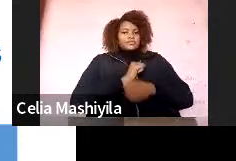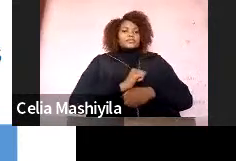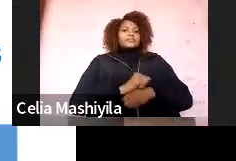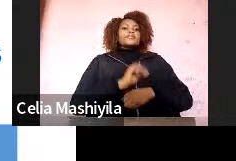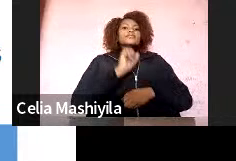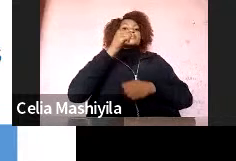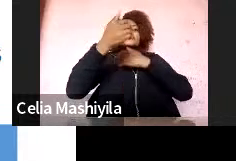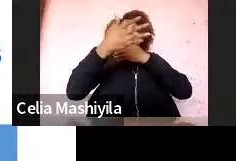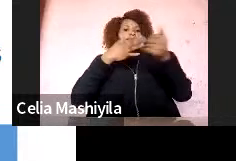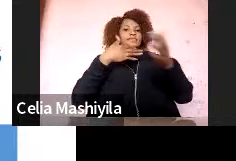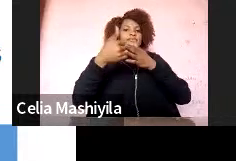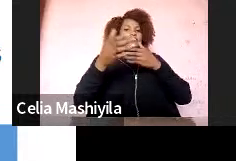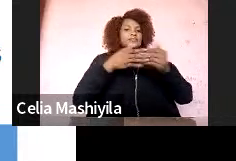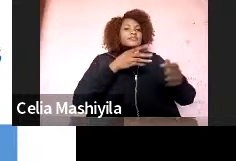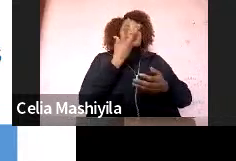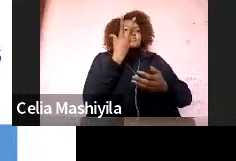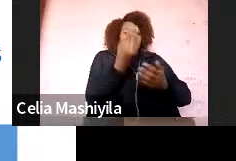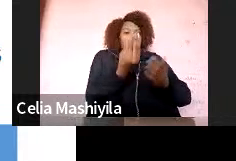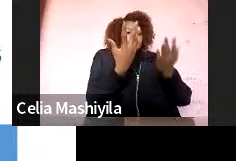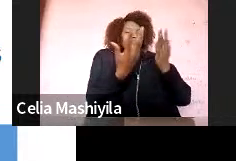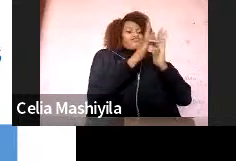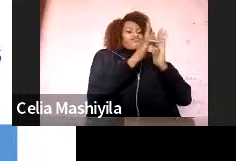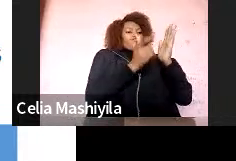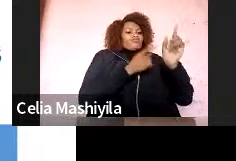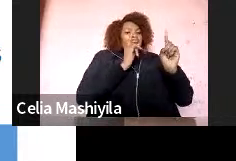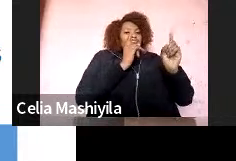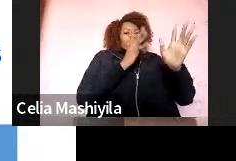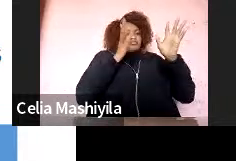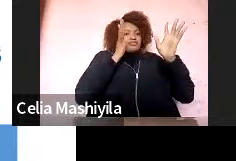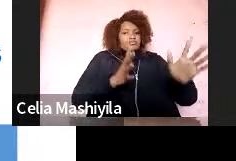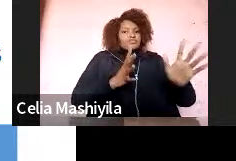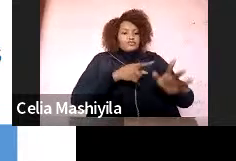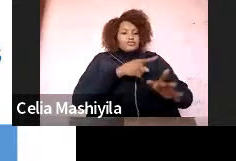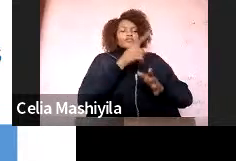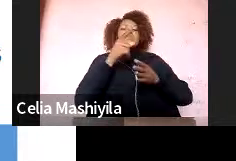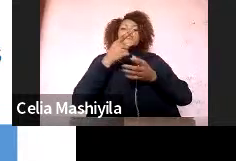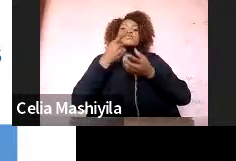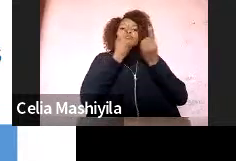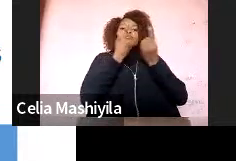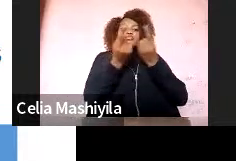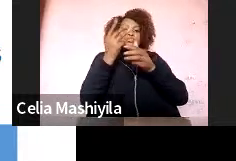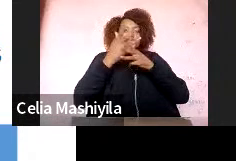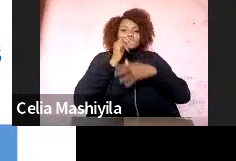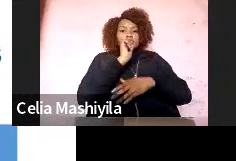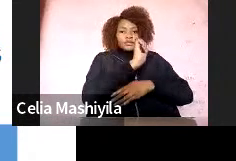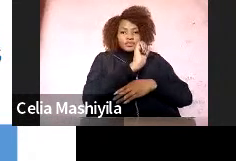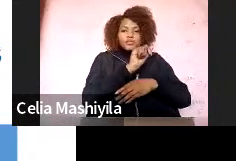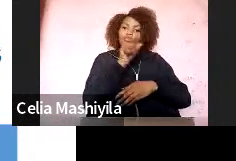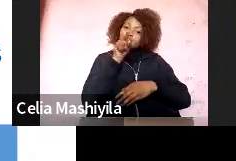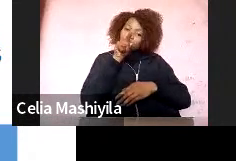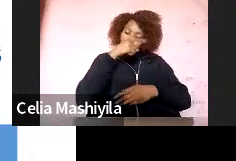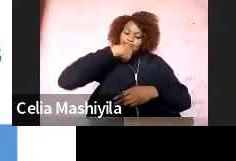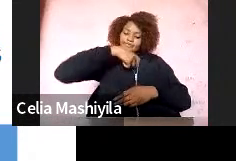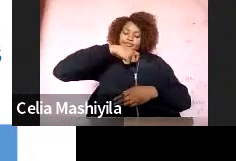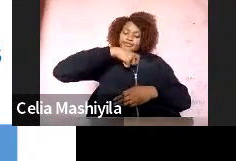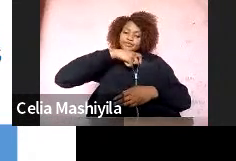accountability. Whatever your representative is authorized to do, it is regarded to be done on your